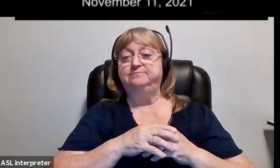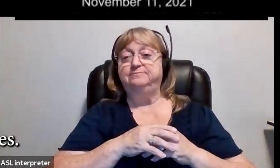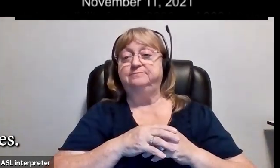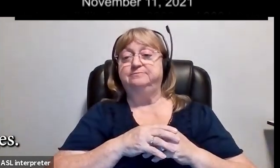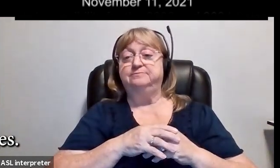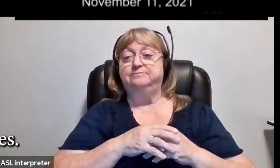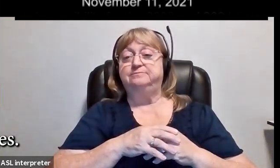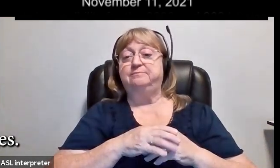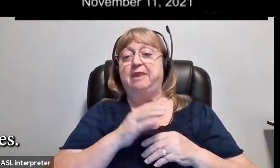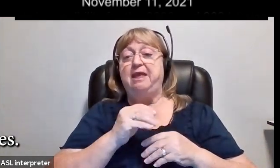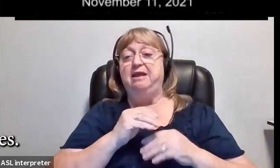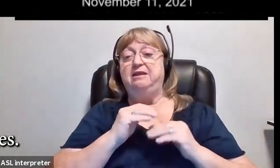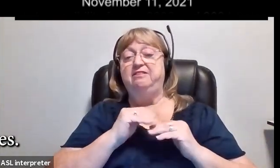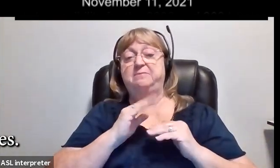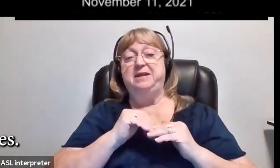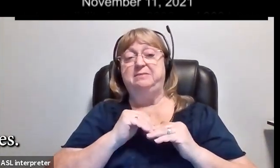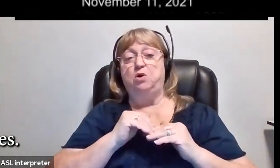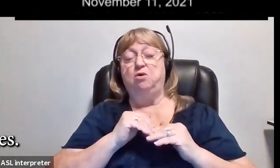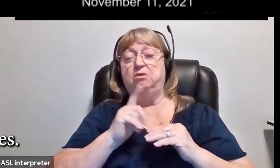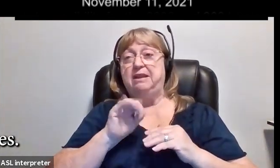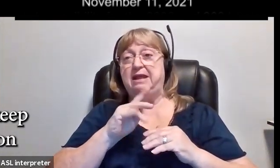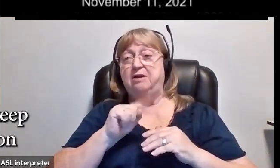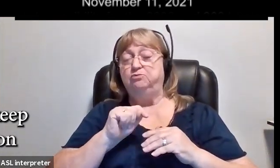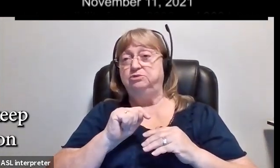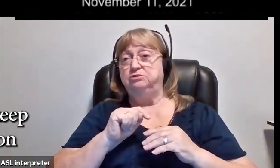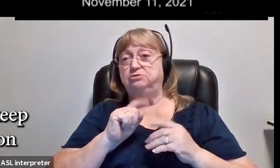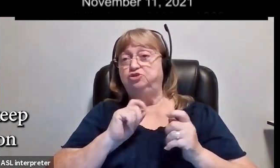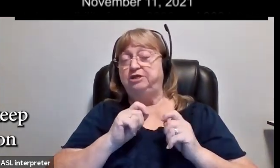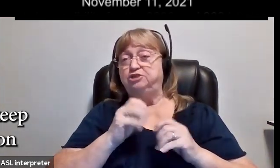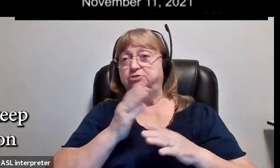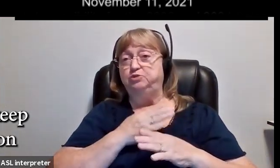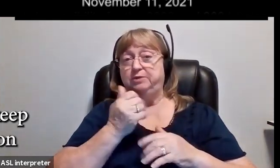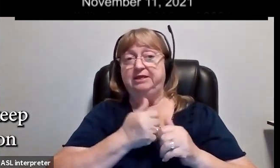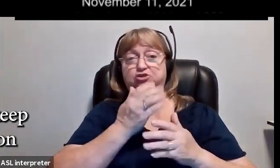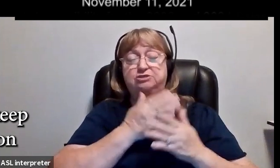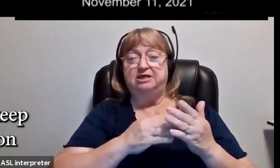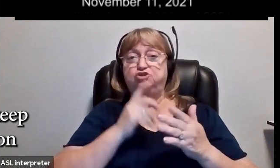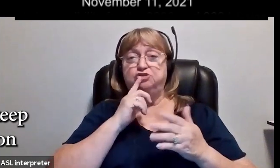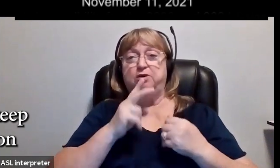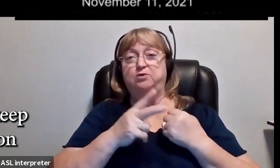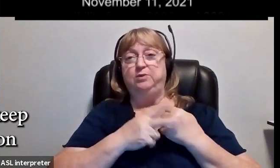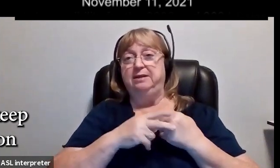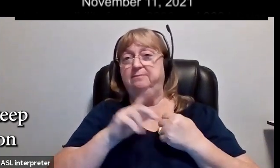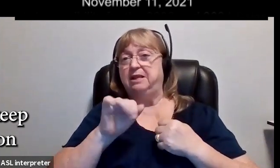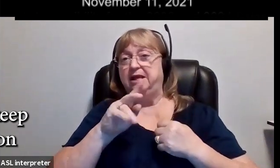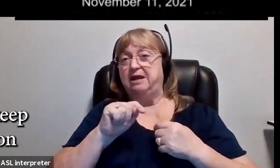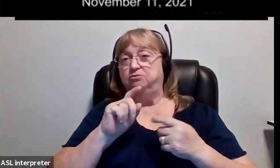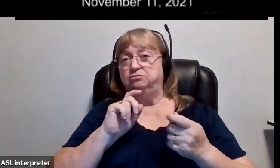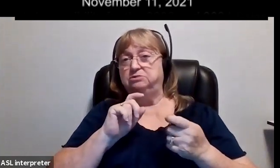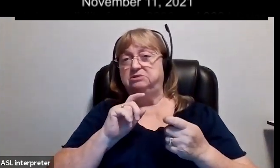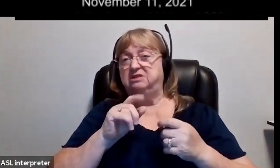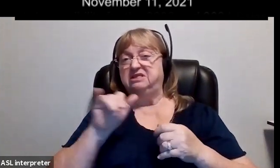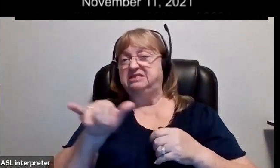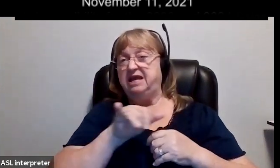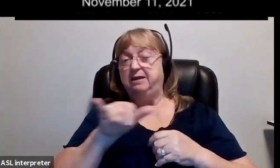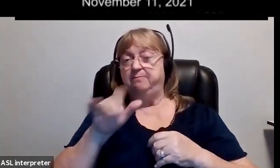always do that. And the minimal layout changes. So between each section, try and keep the layout changes same per section